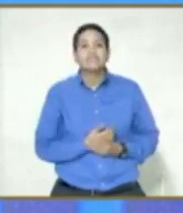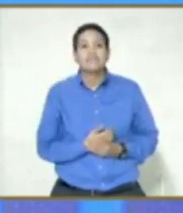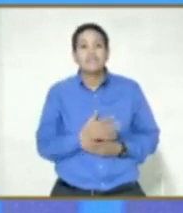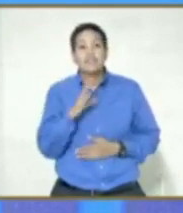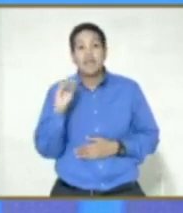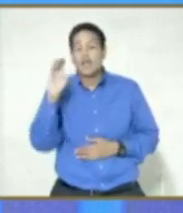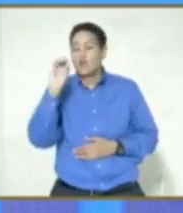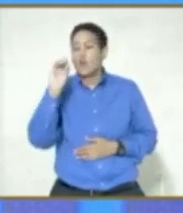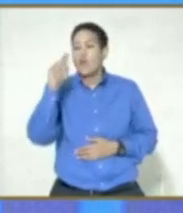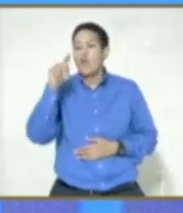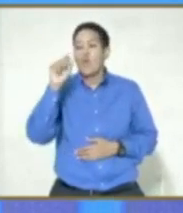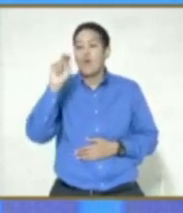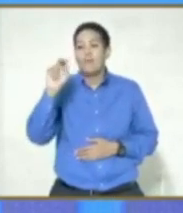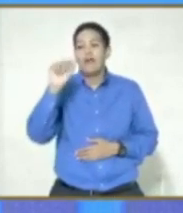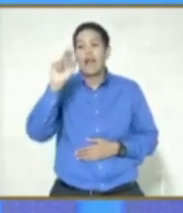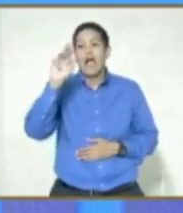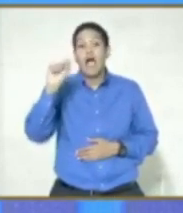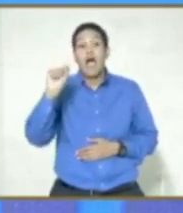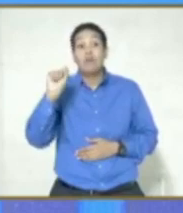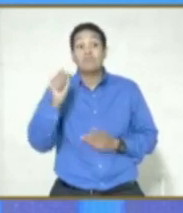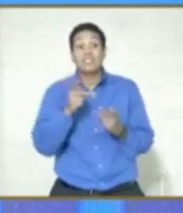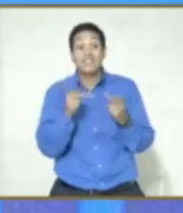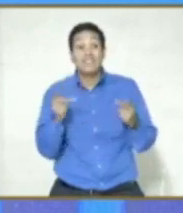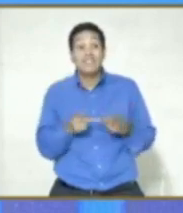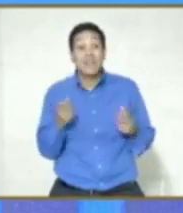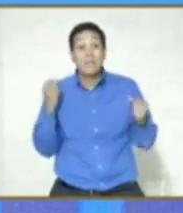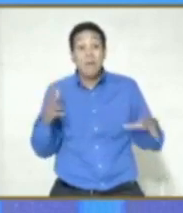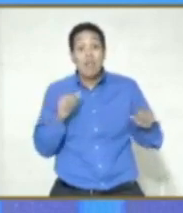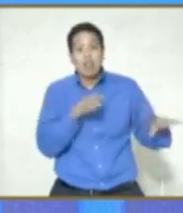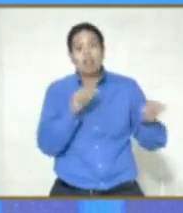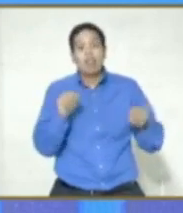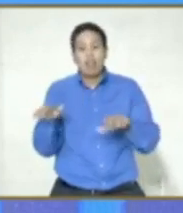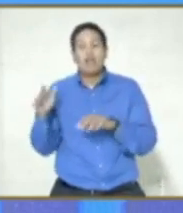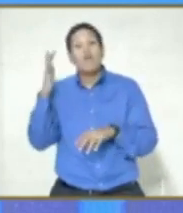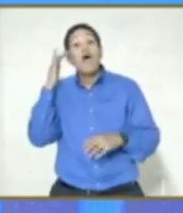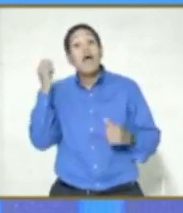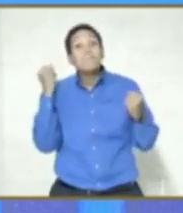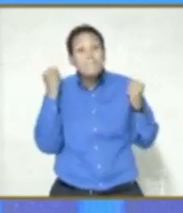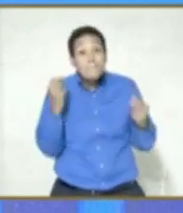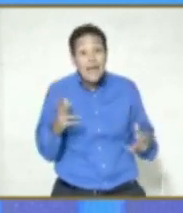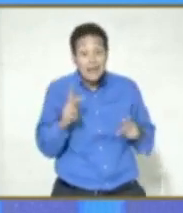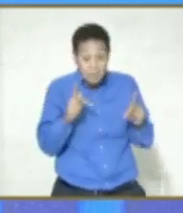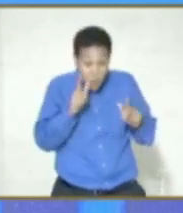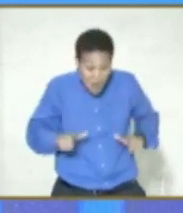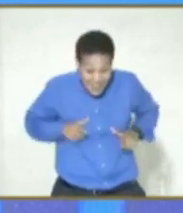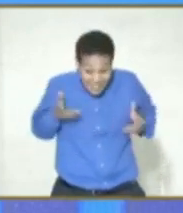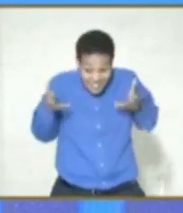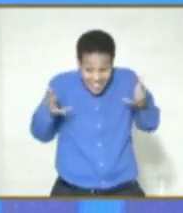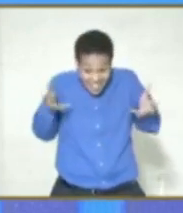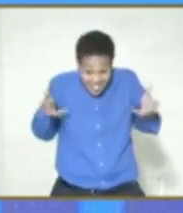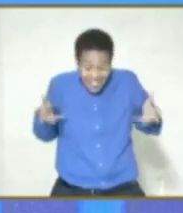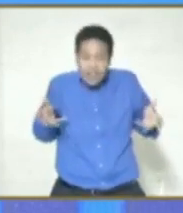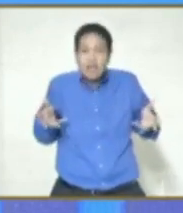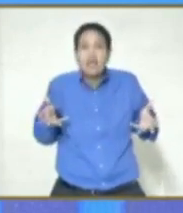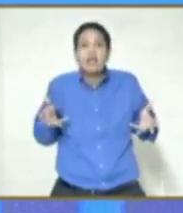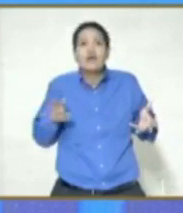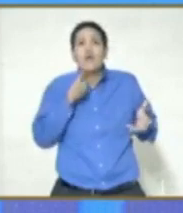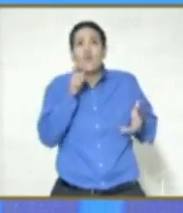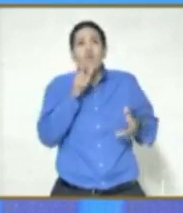open arms facilities bursting at the seam, because many of those persons who are